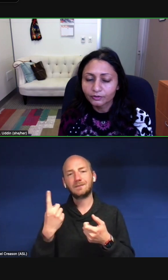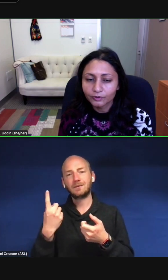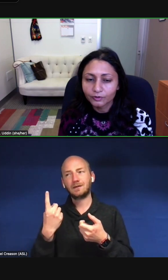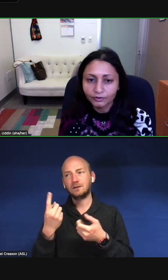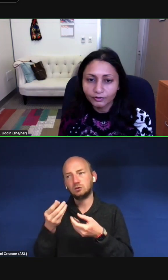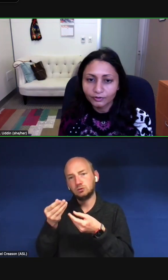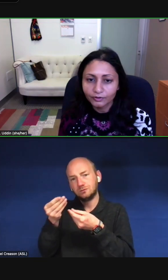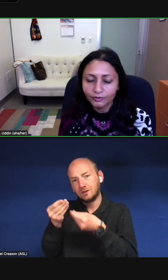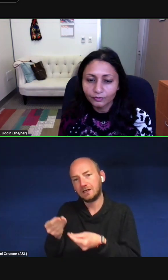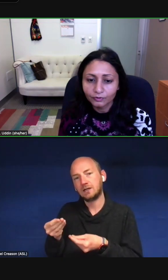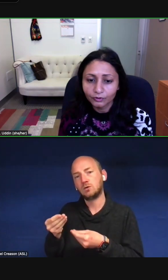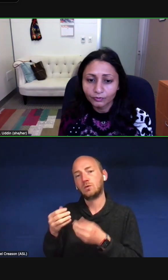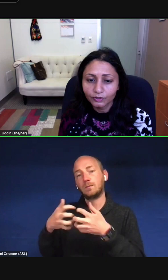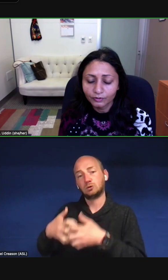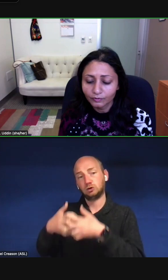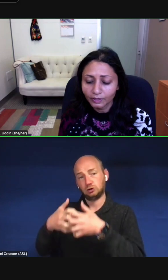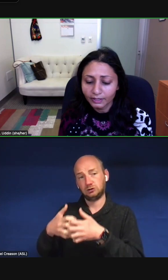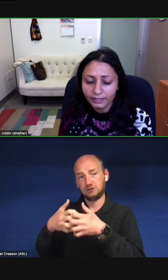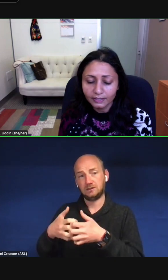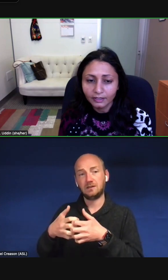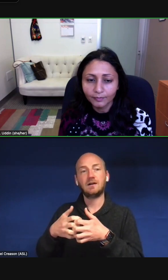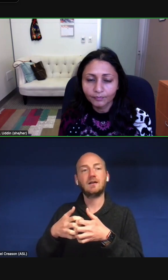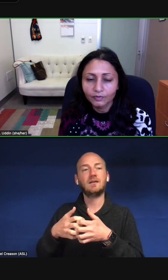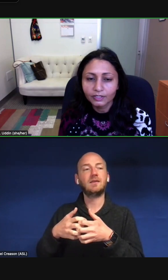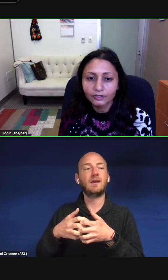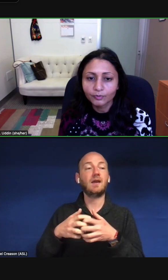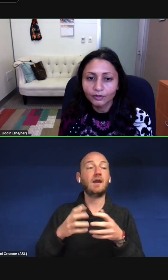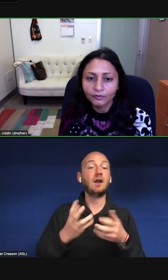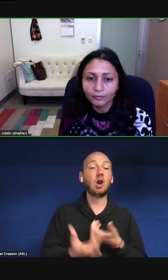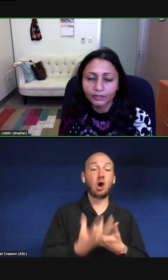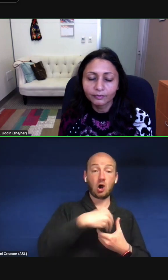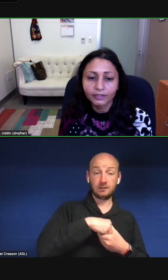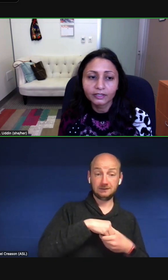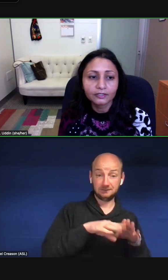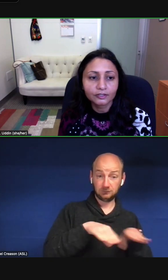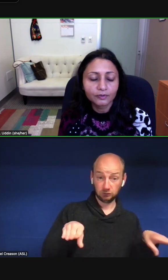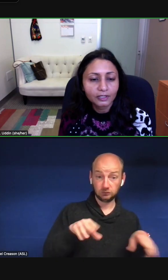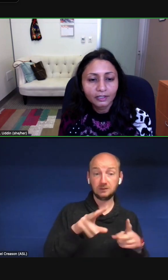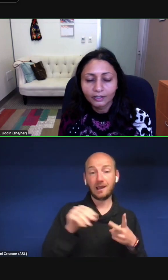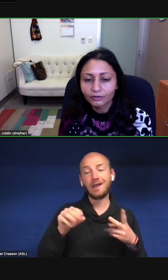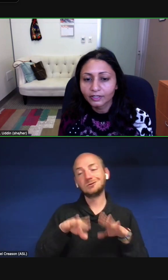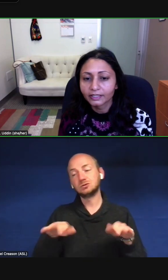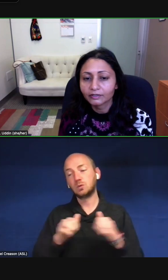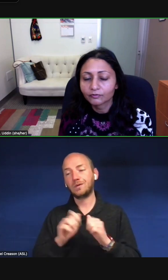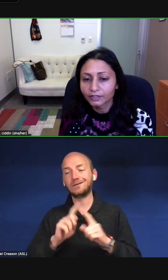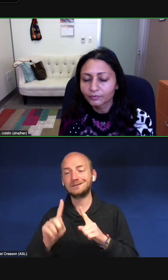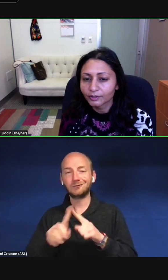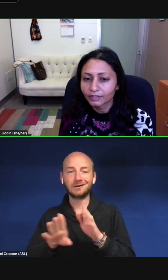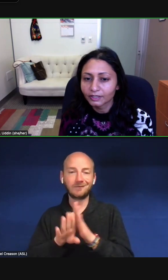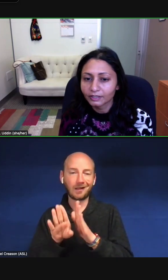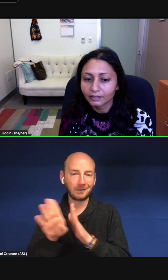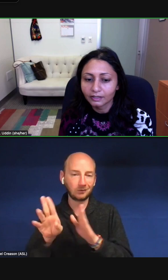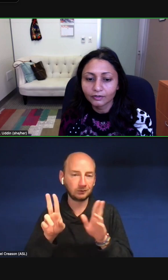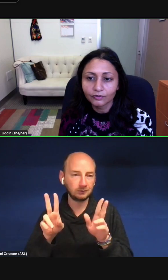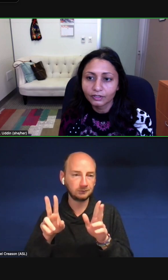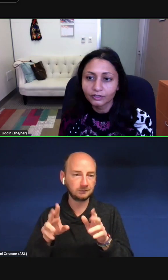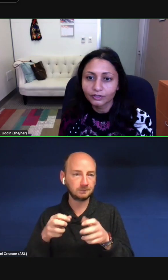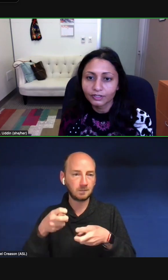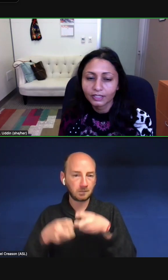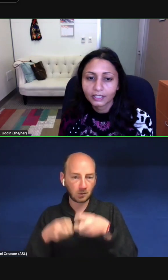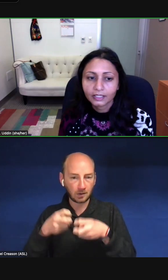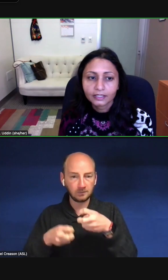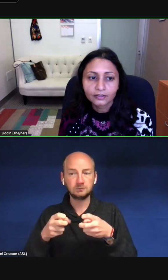autism spectrum disorder could also do to let us tease apart the brain mechanisms underlying inflexibility in